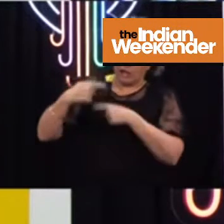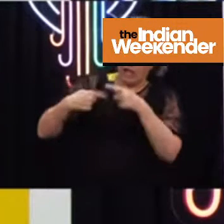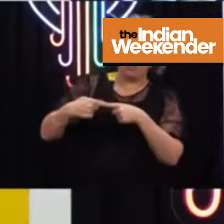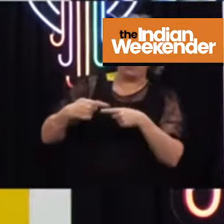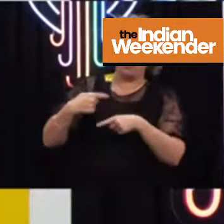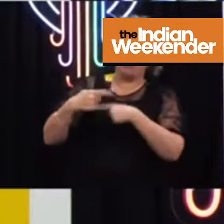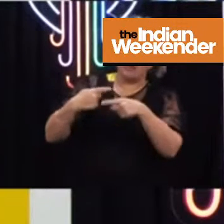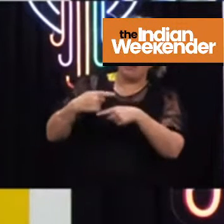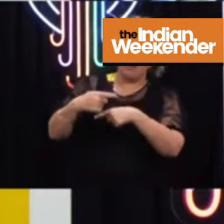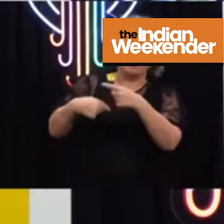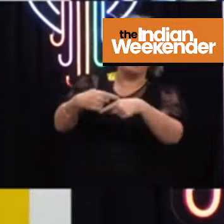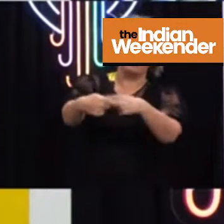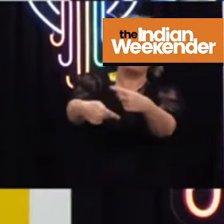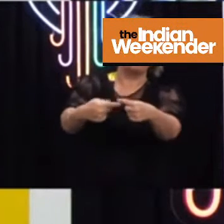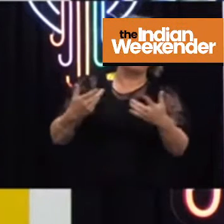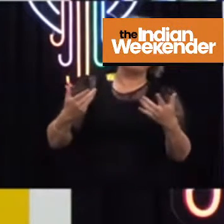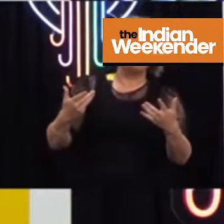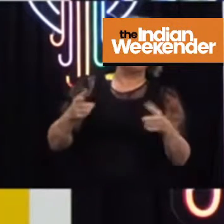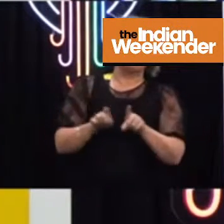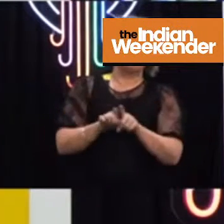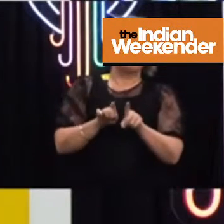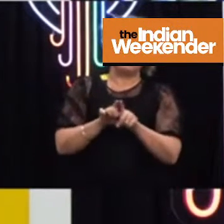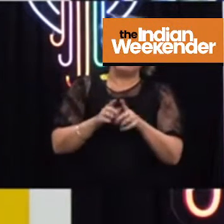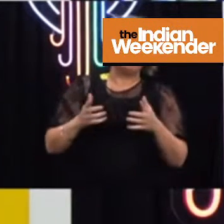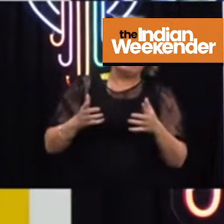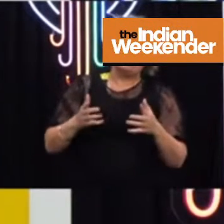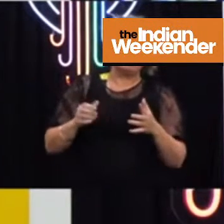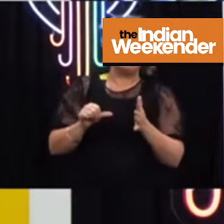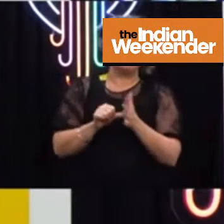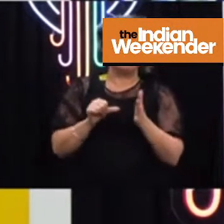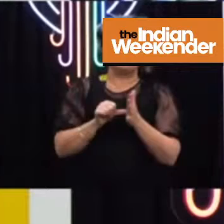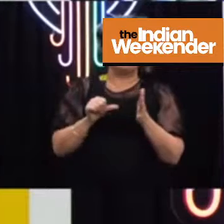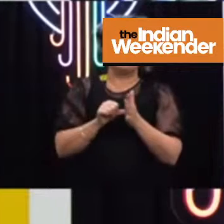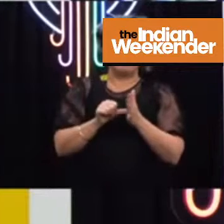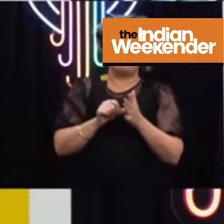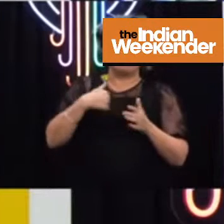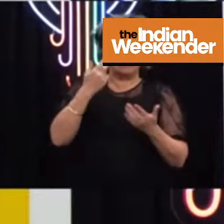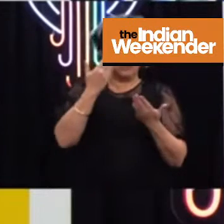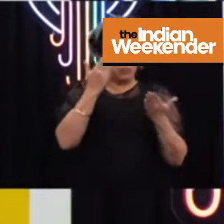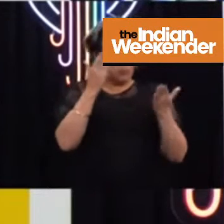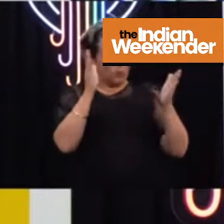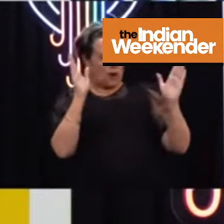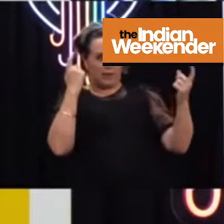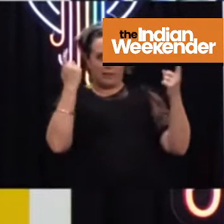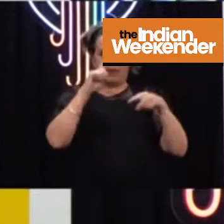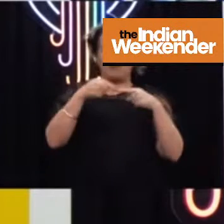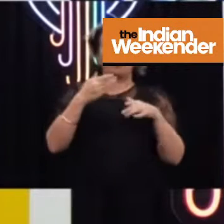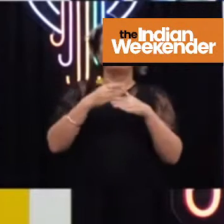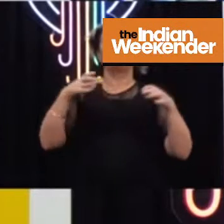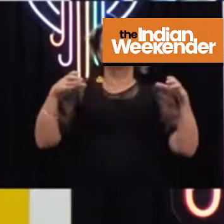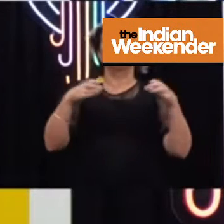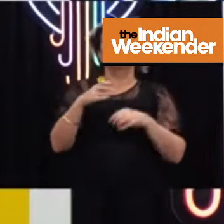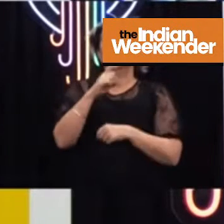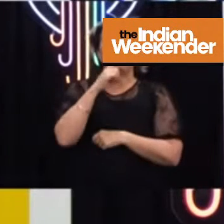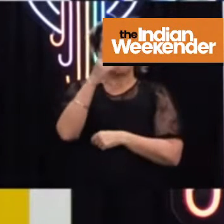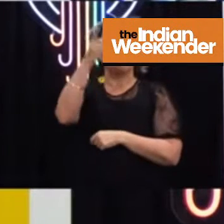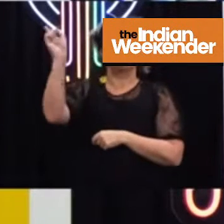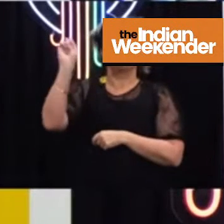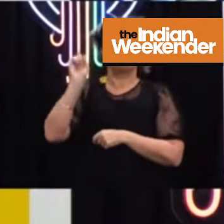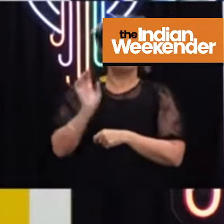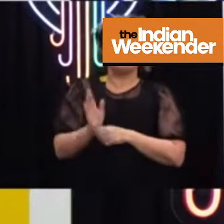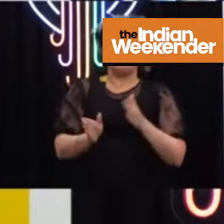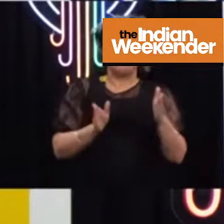aftermath of lockdowns as well. So it's very much, wider considerations around workforce as well. Is it